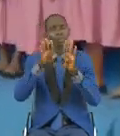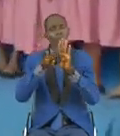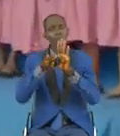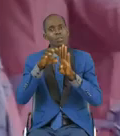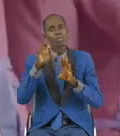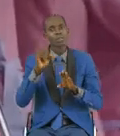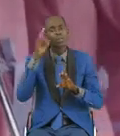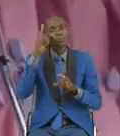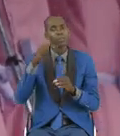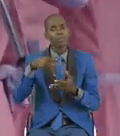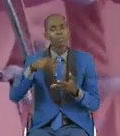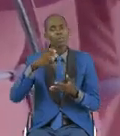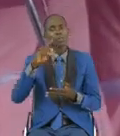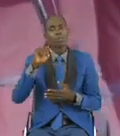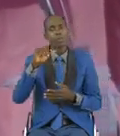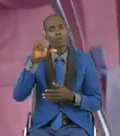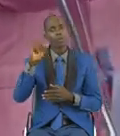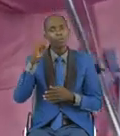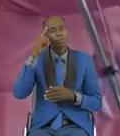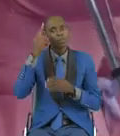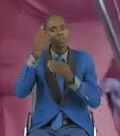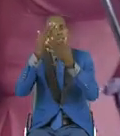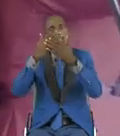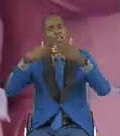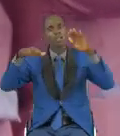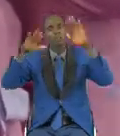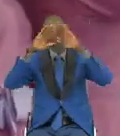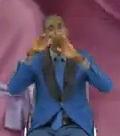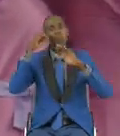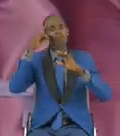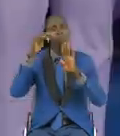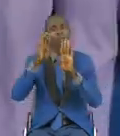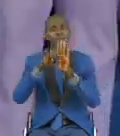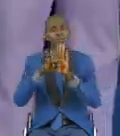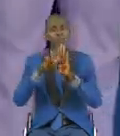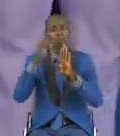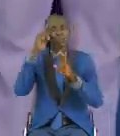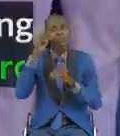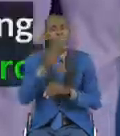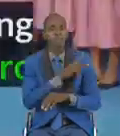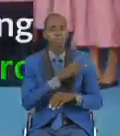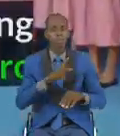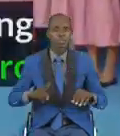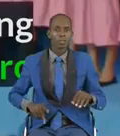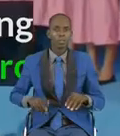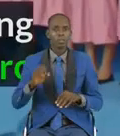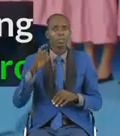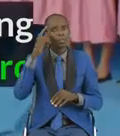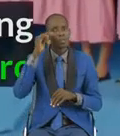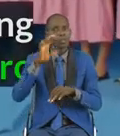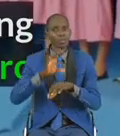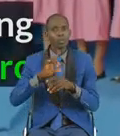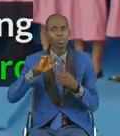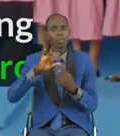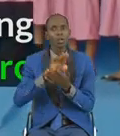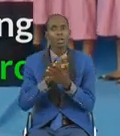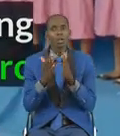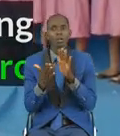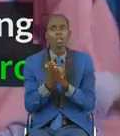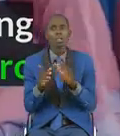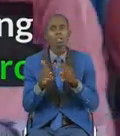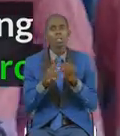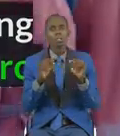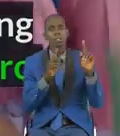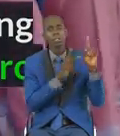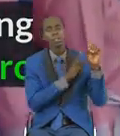the potter, yes. For the heaven, yes. For the door, yes. For the king, yes. For the church, yes. To become like